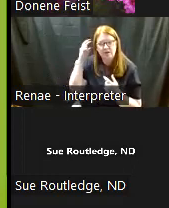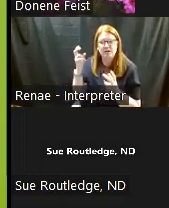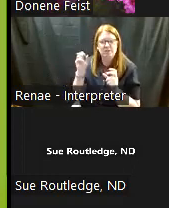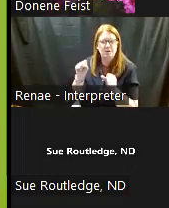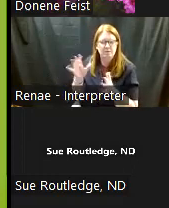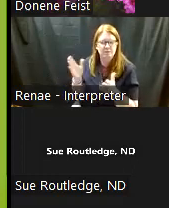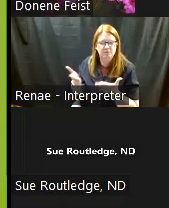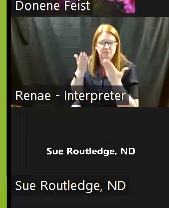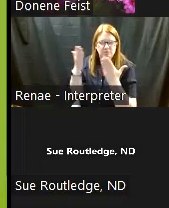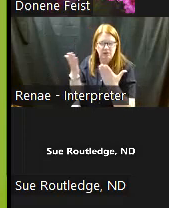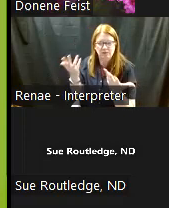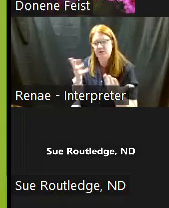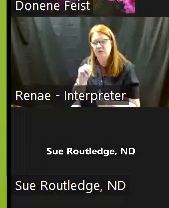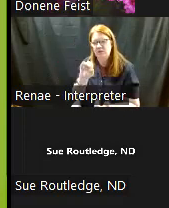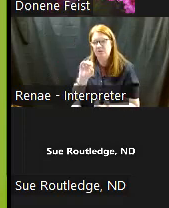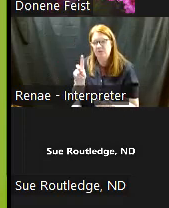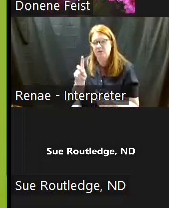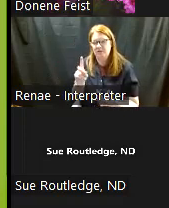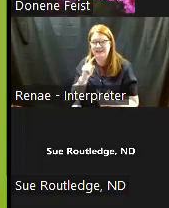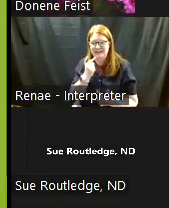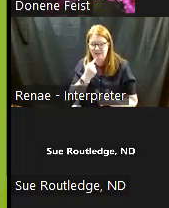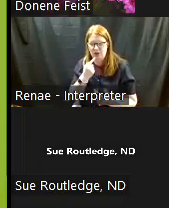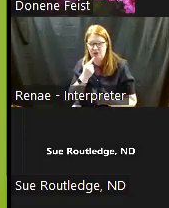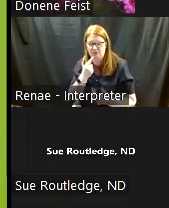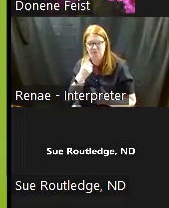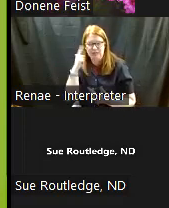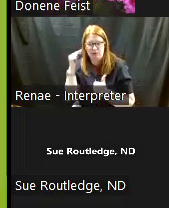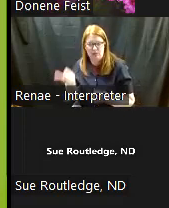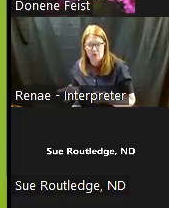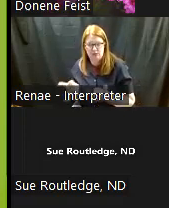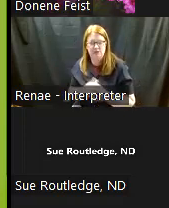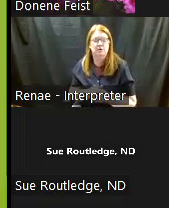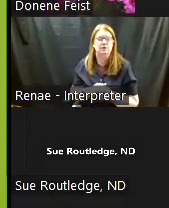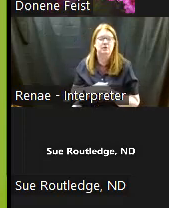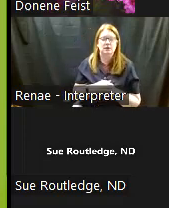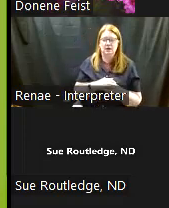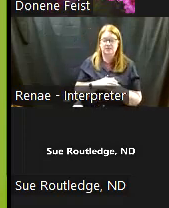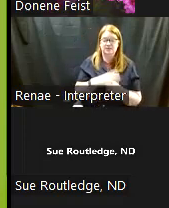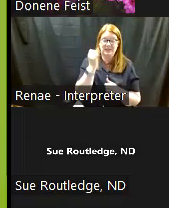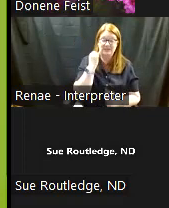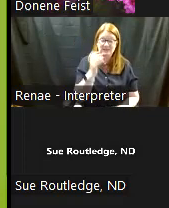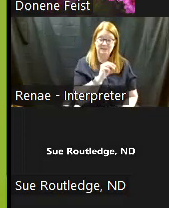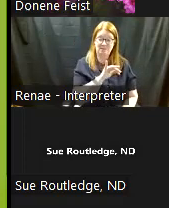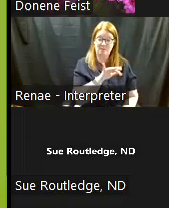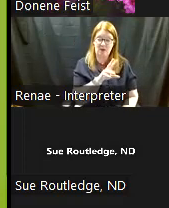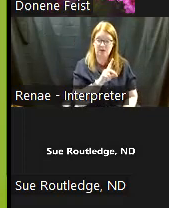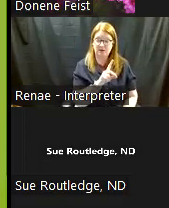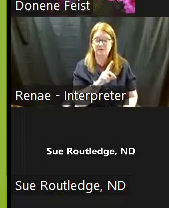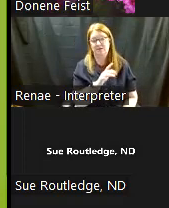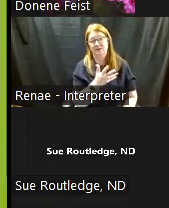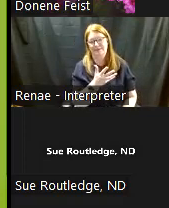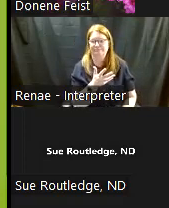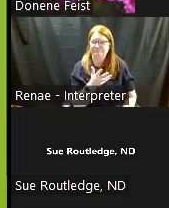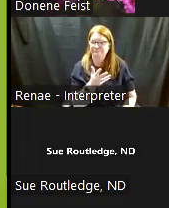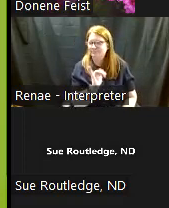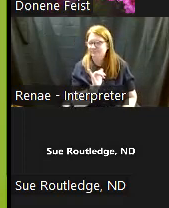more moderate and severe profound losses. When we're dealing with mild hearing loss, so this is like, can be like